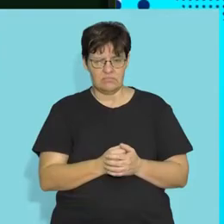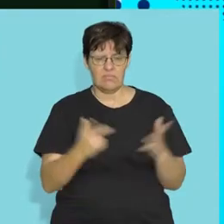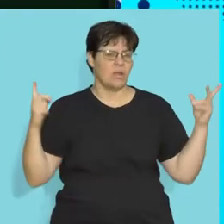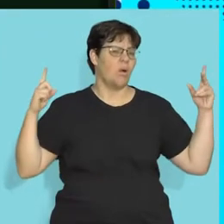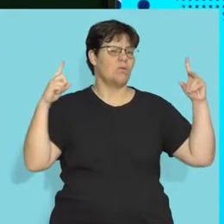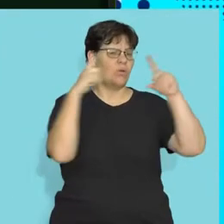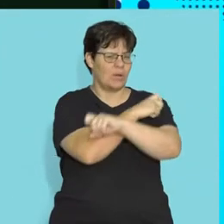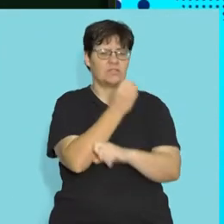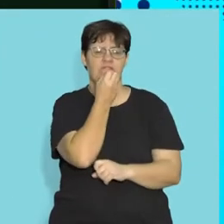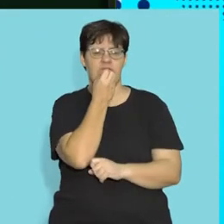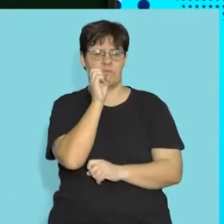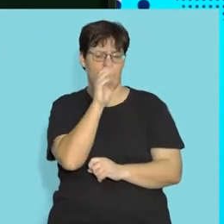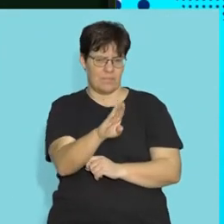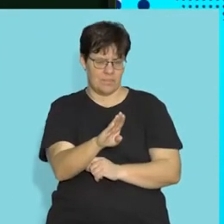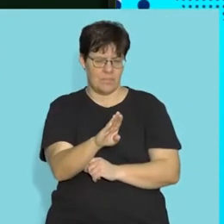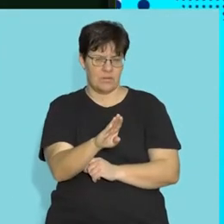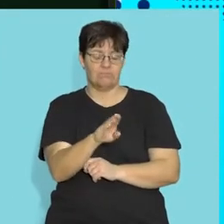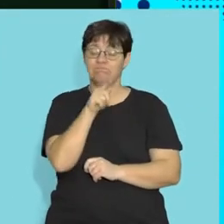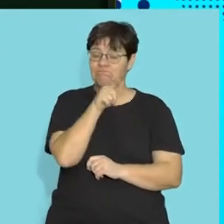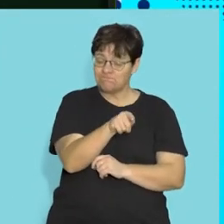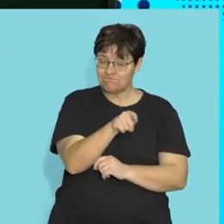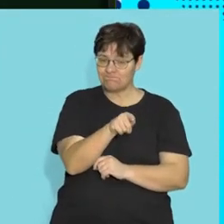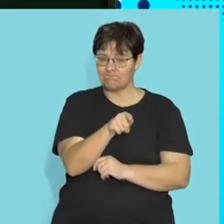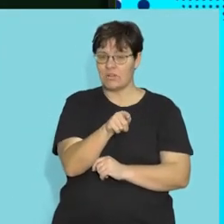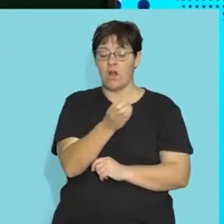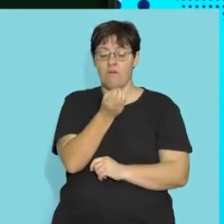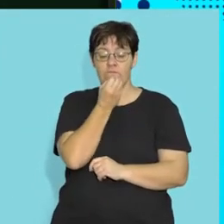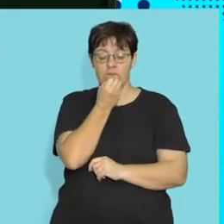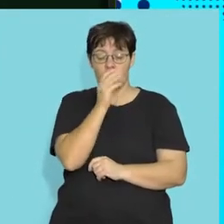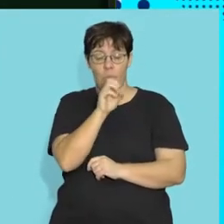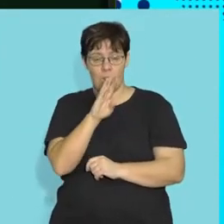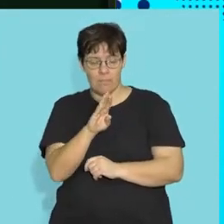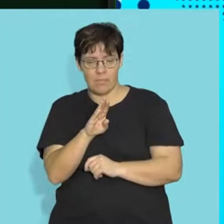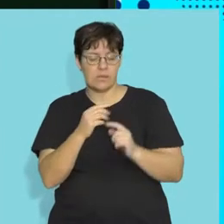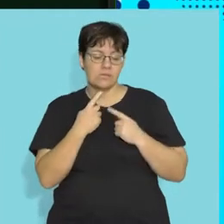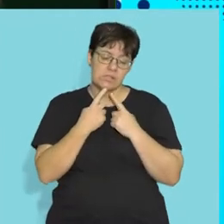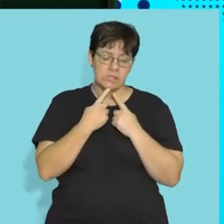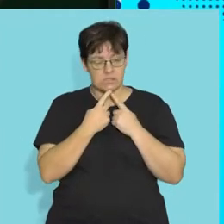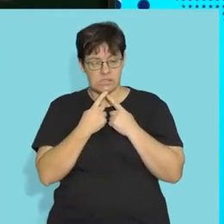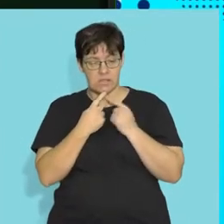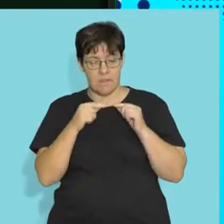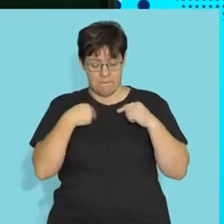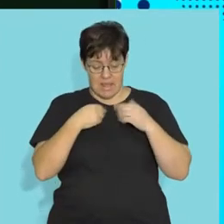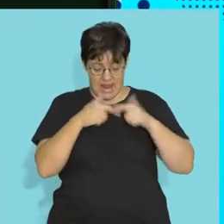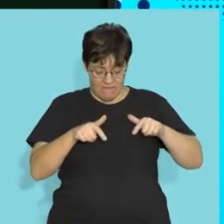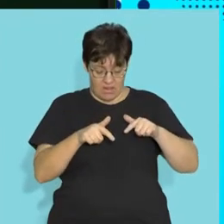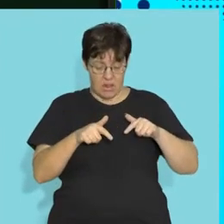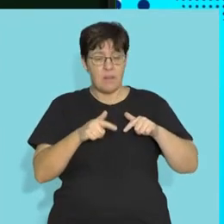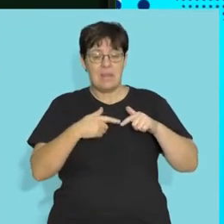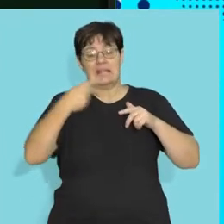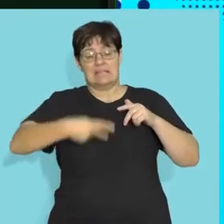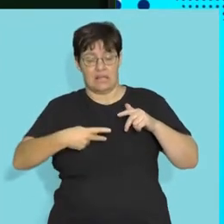in the complexities of food webs, that organisms in food webs may occupy different trophic